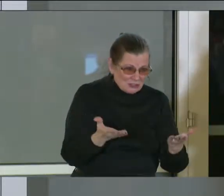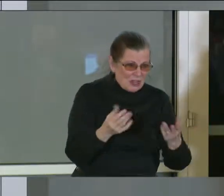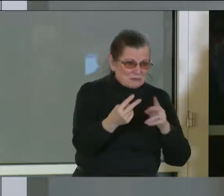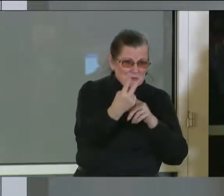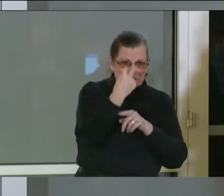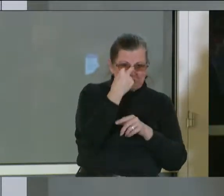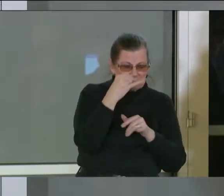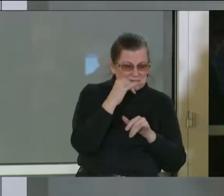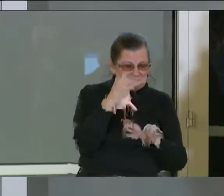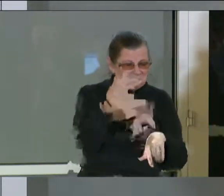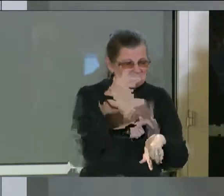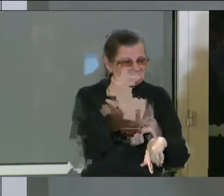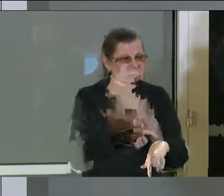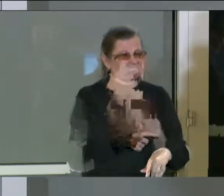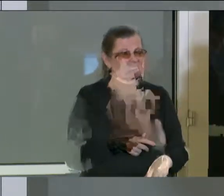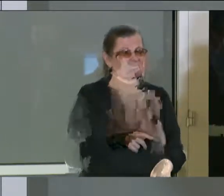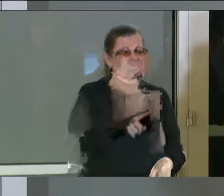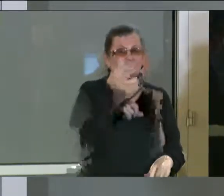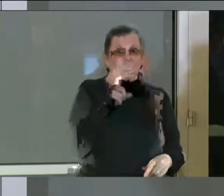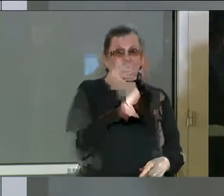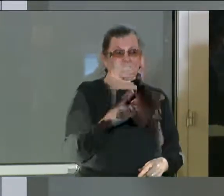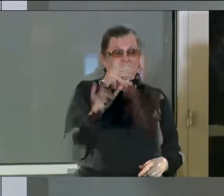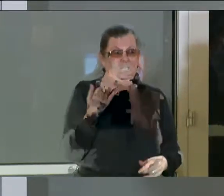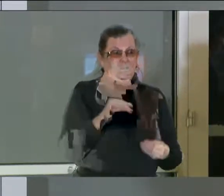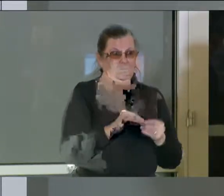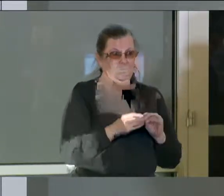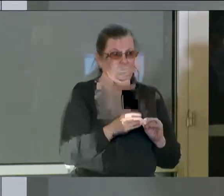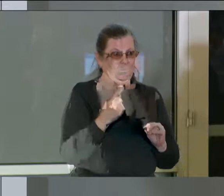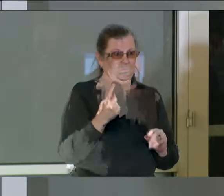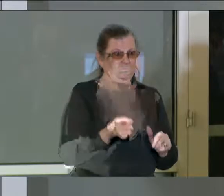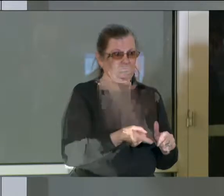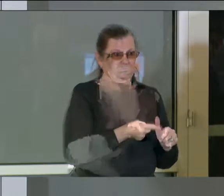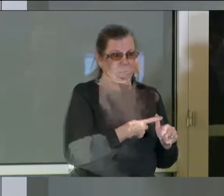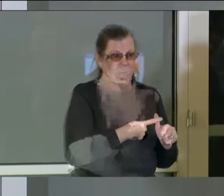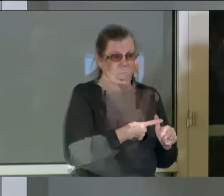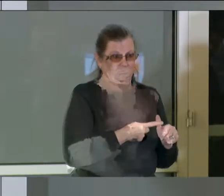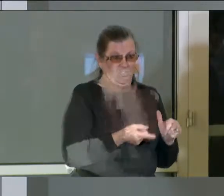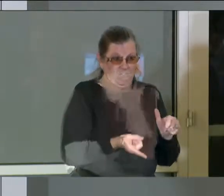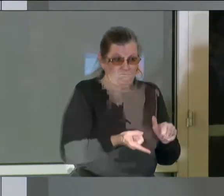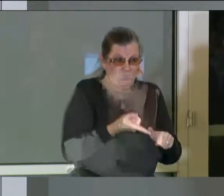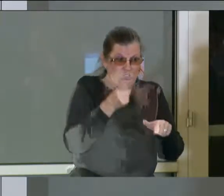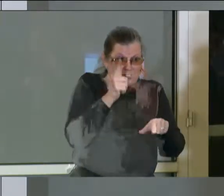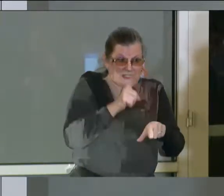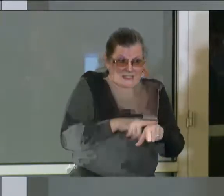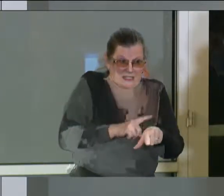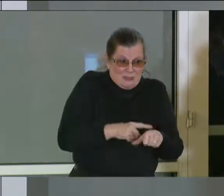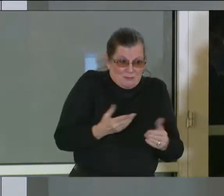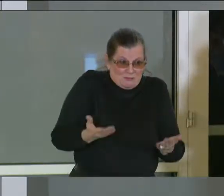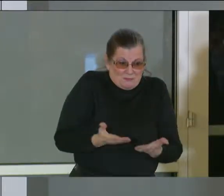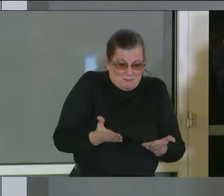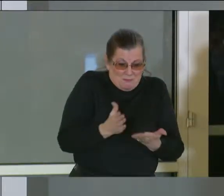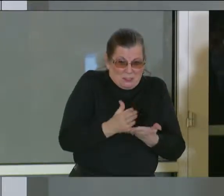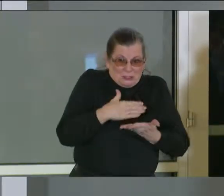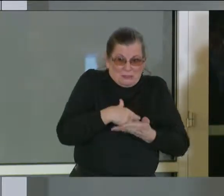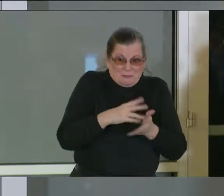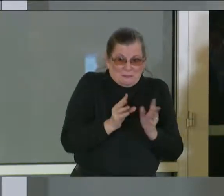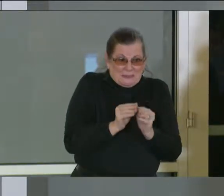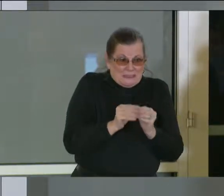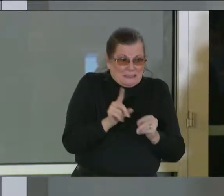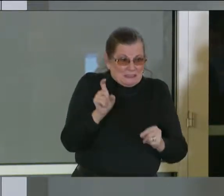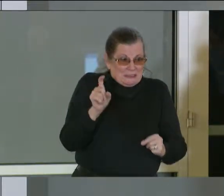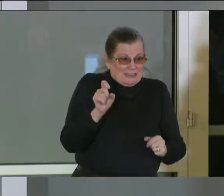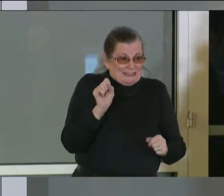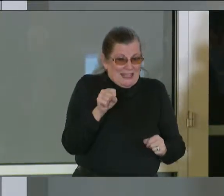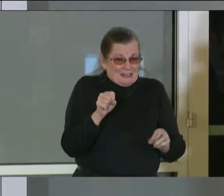question, which is, have you participated in a budget engagement forum before, or is this your first? So let us know. I know in the